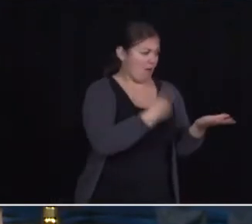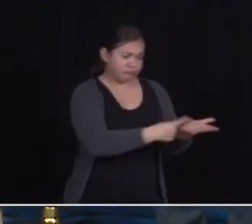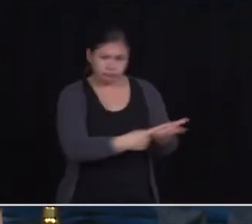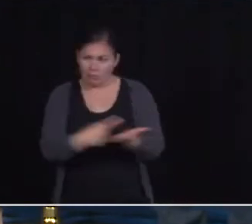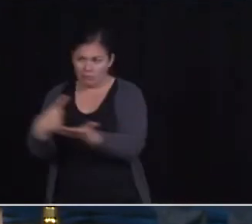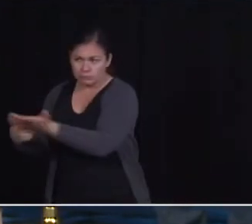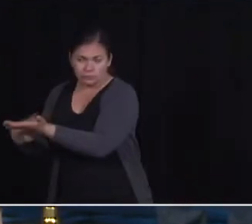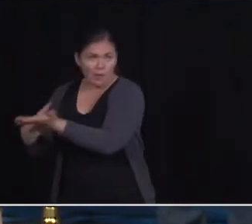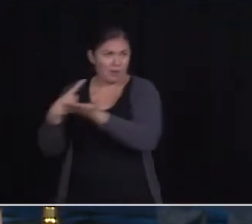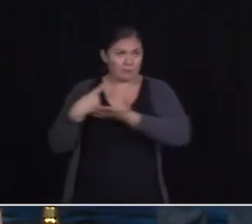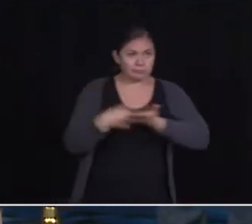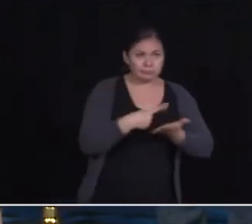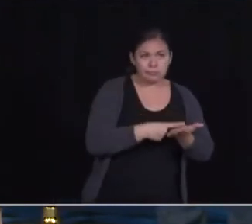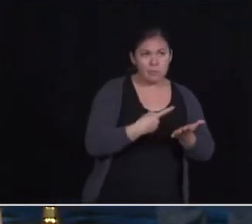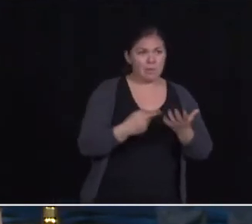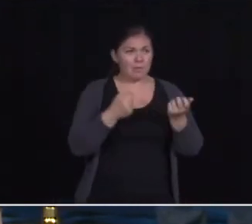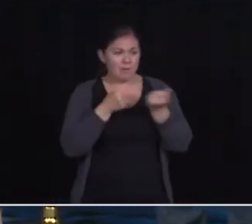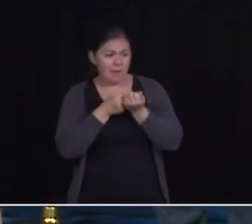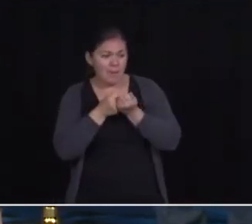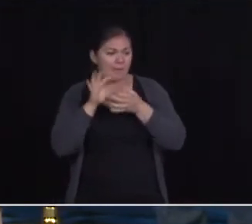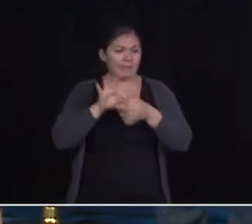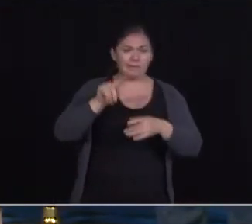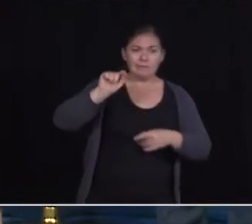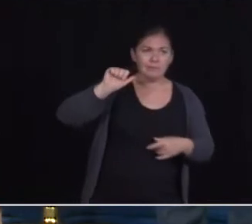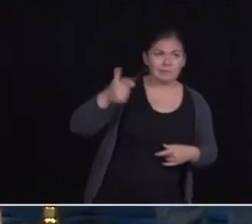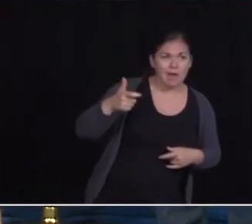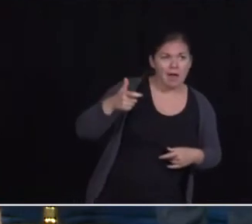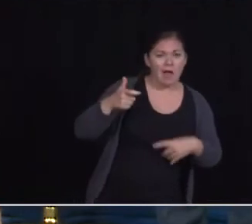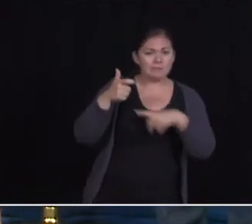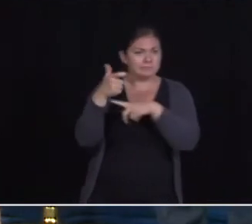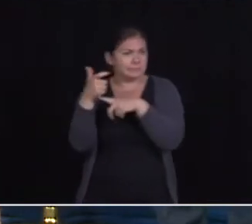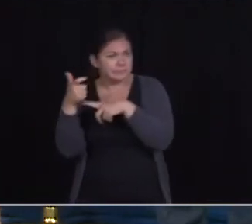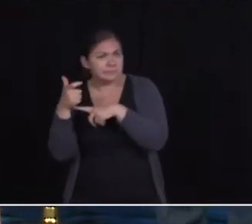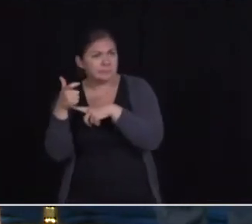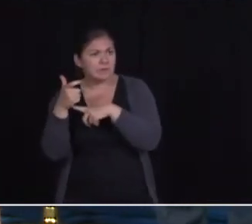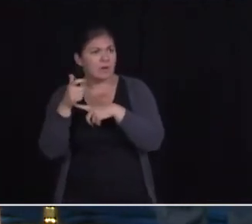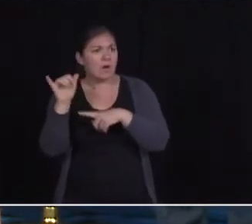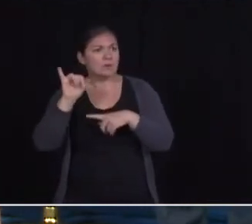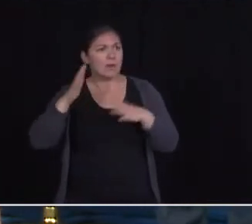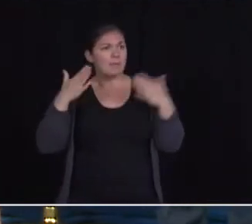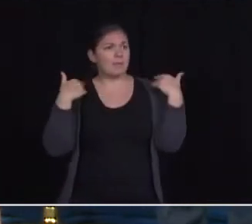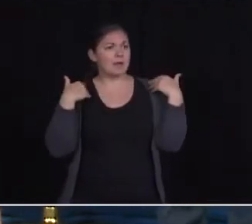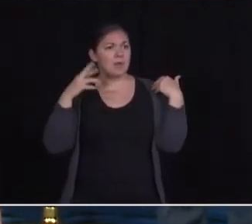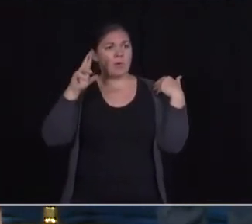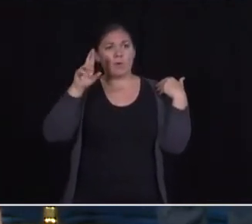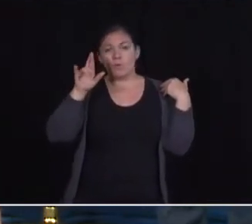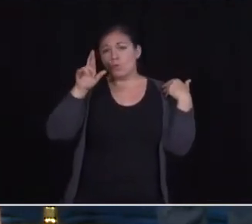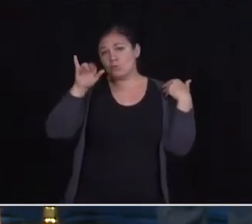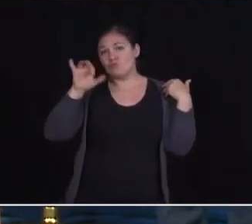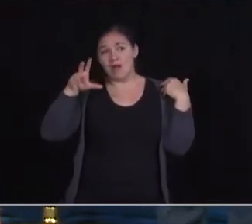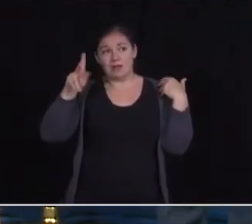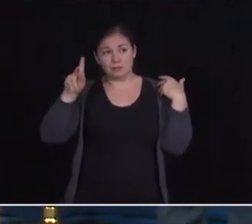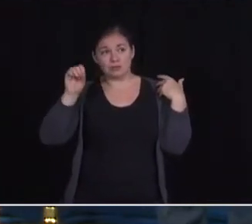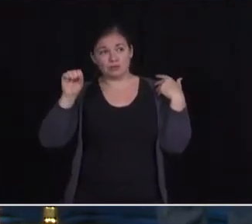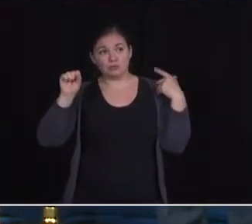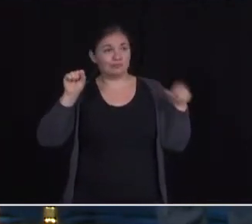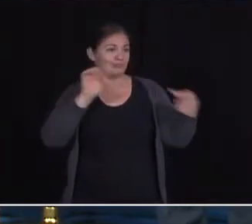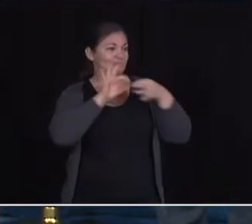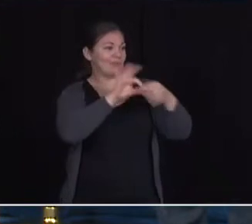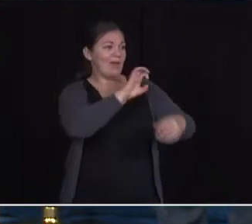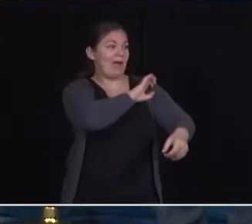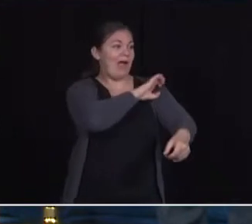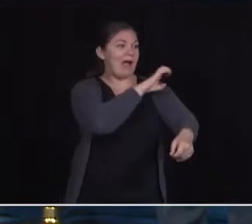colleague, Minister Rickford, the Minister of Energy, has also been working on plans on how energy costs, whether they be natural gas or hydro, can